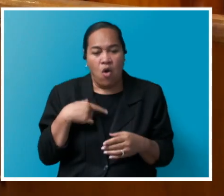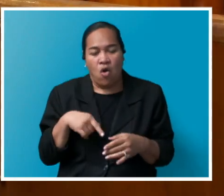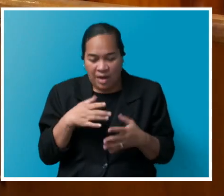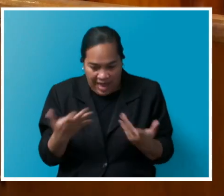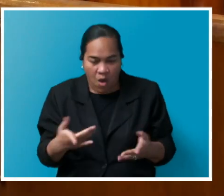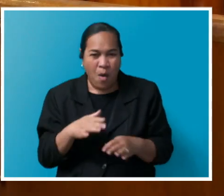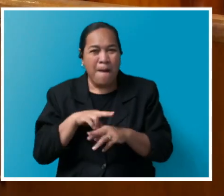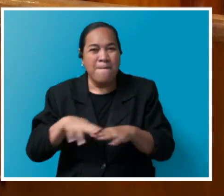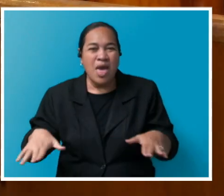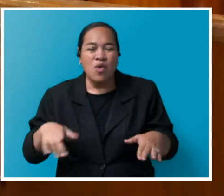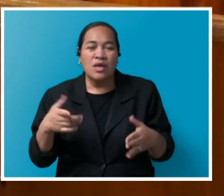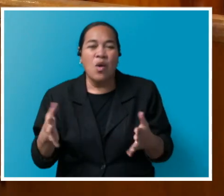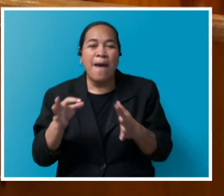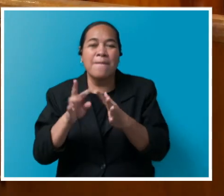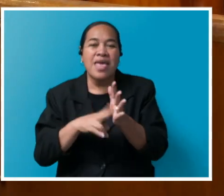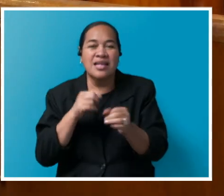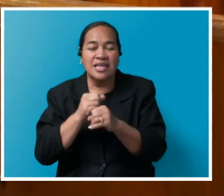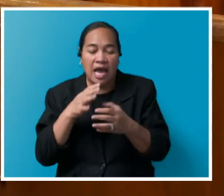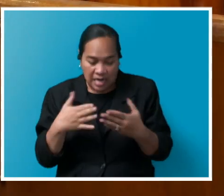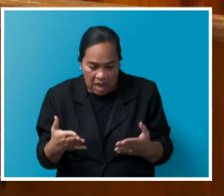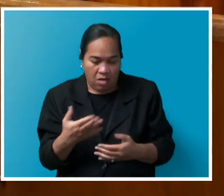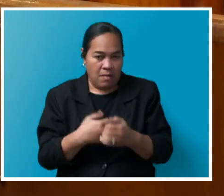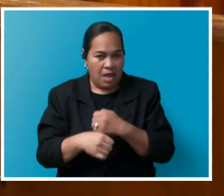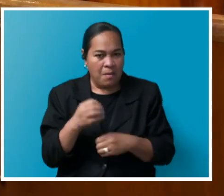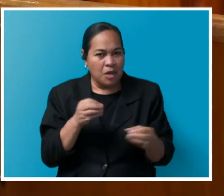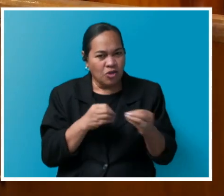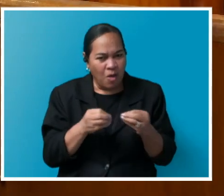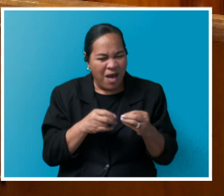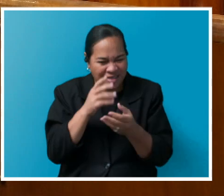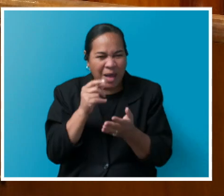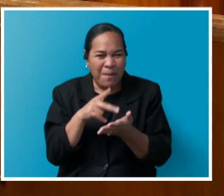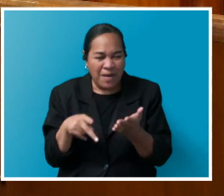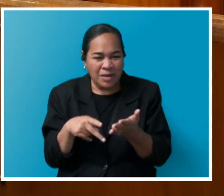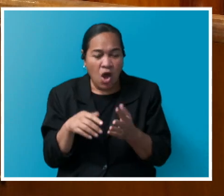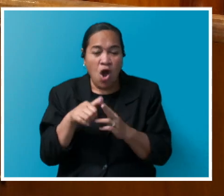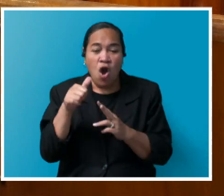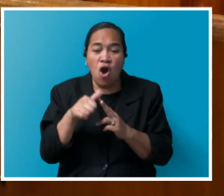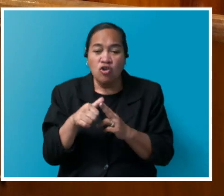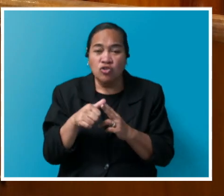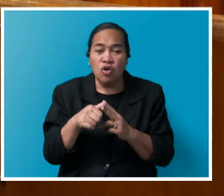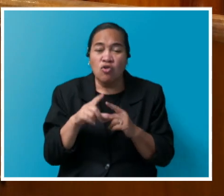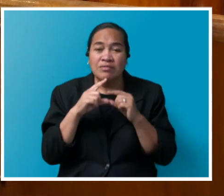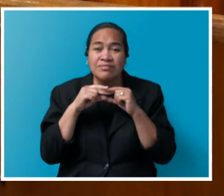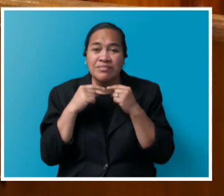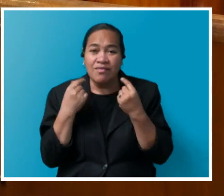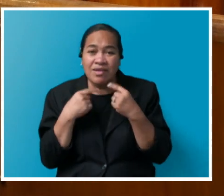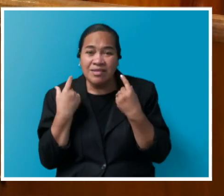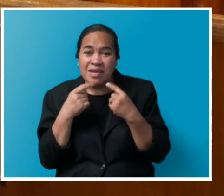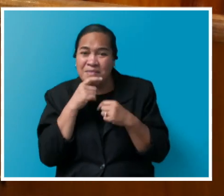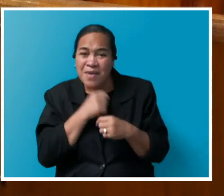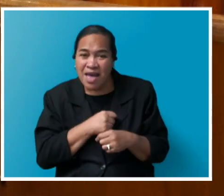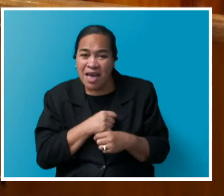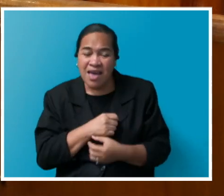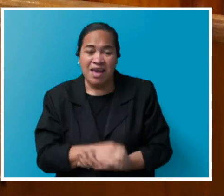of the Solomons. We also had the late Reverend Useaso Tutu